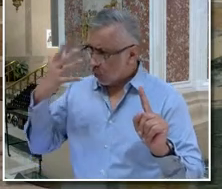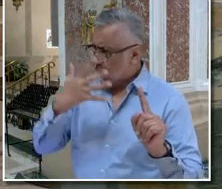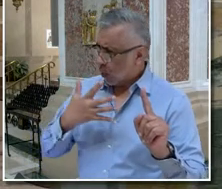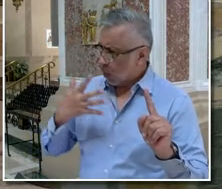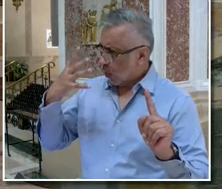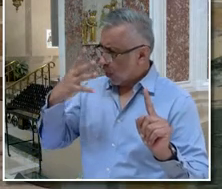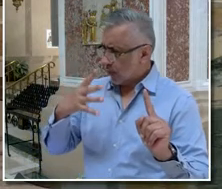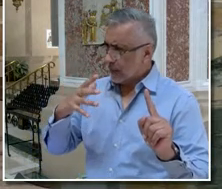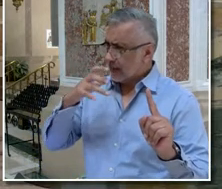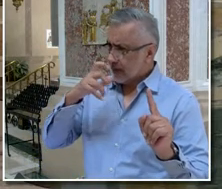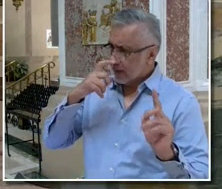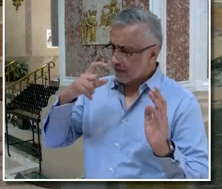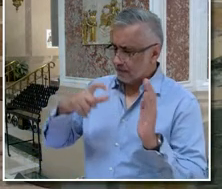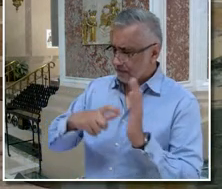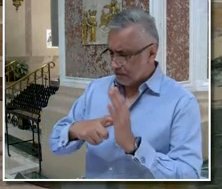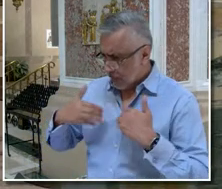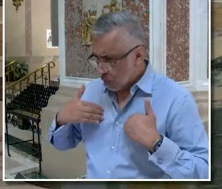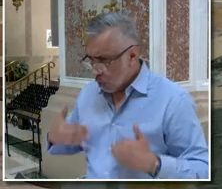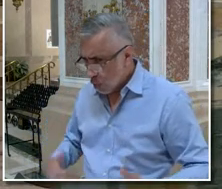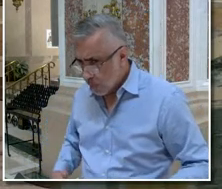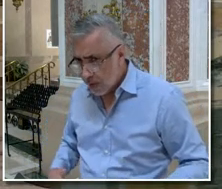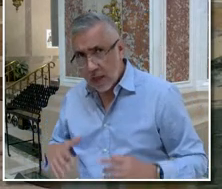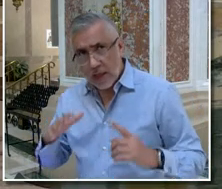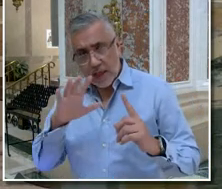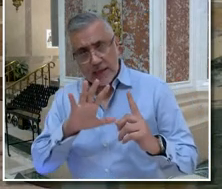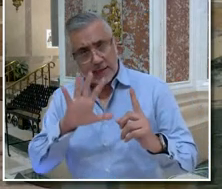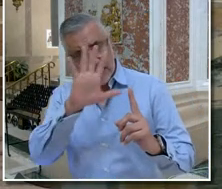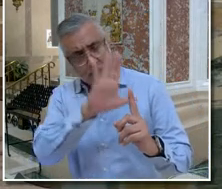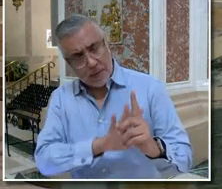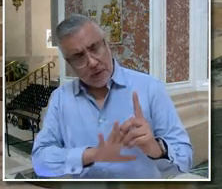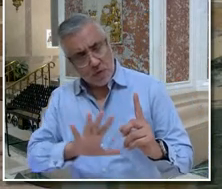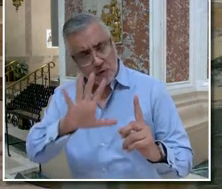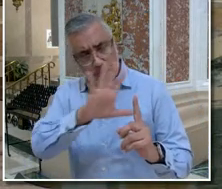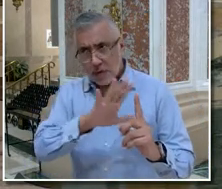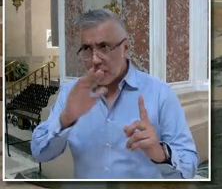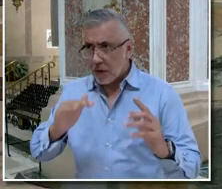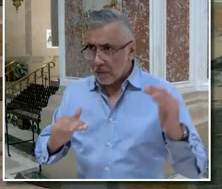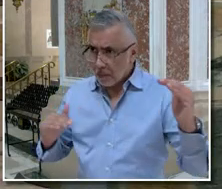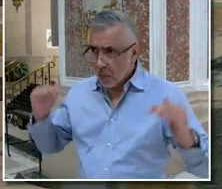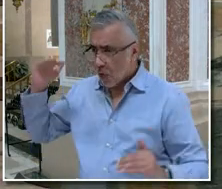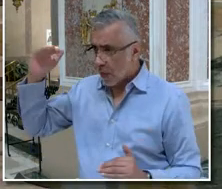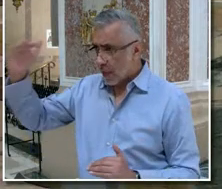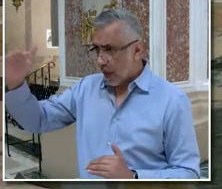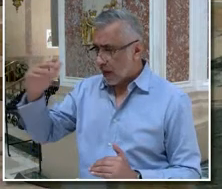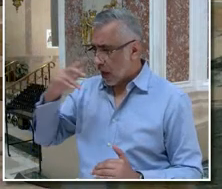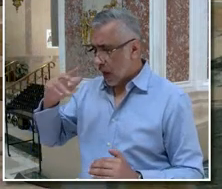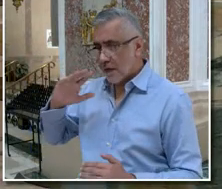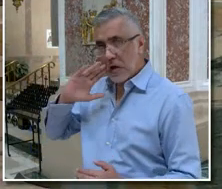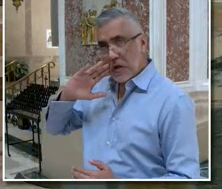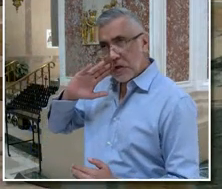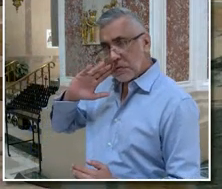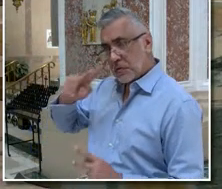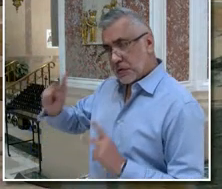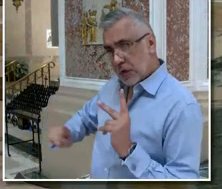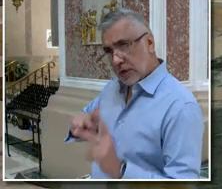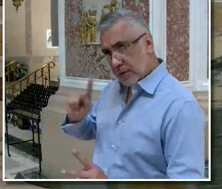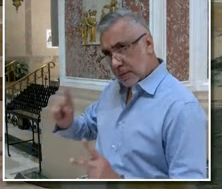beyond human semblance, and his appearance beyond that of sons of